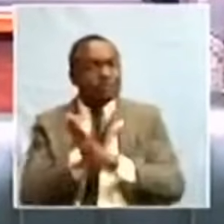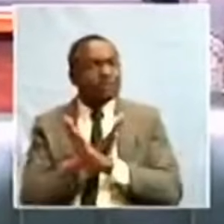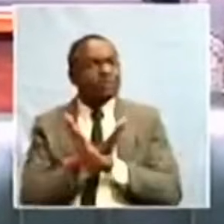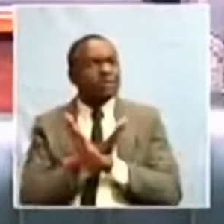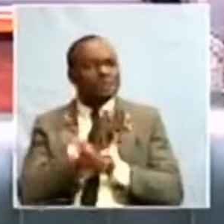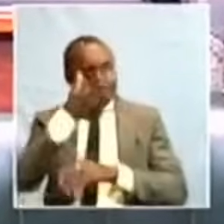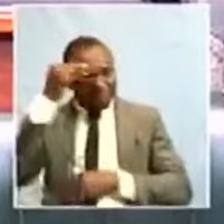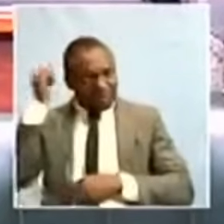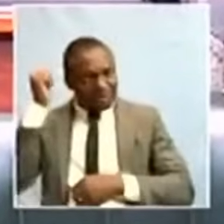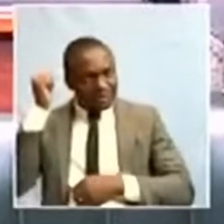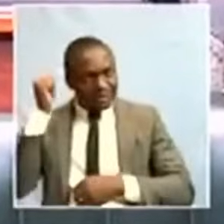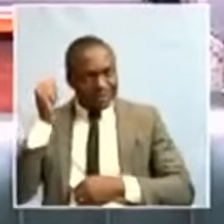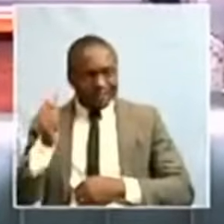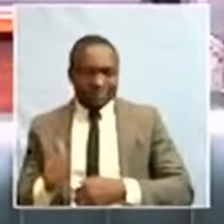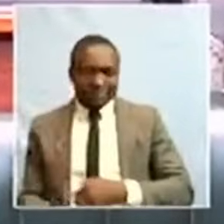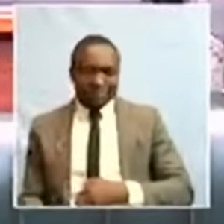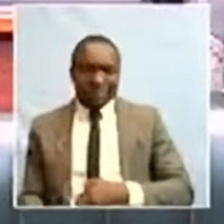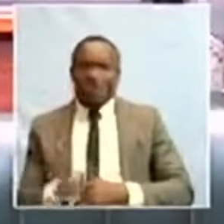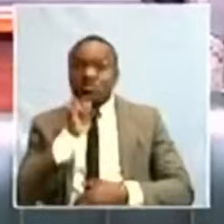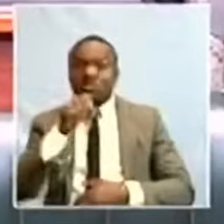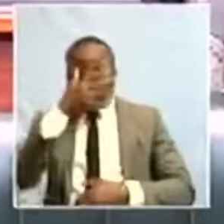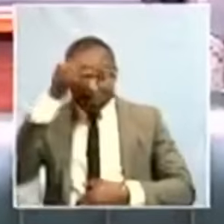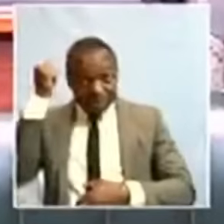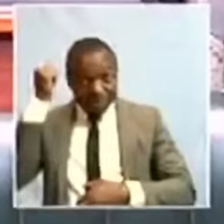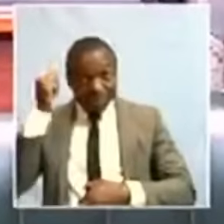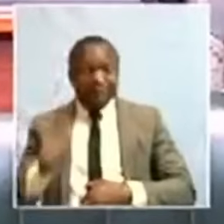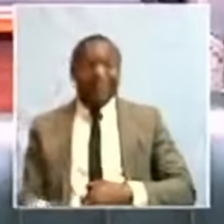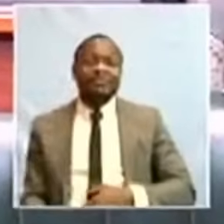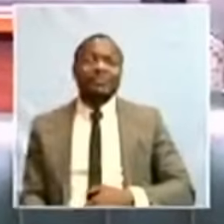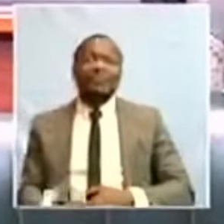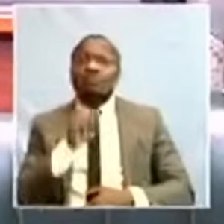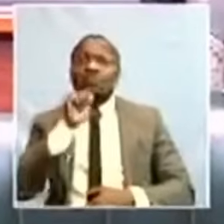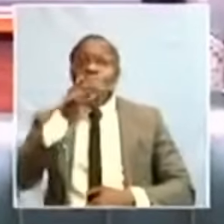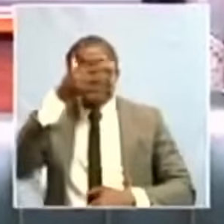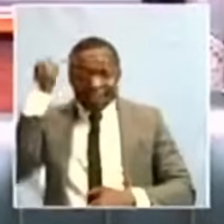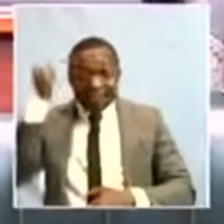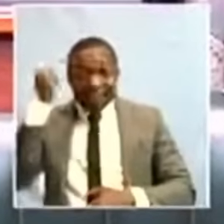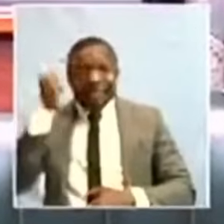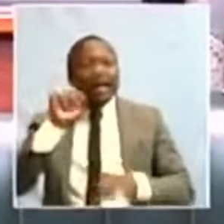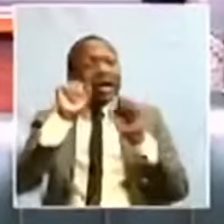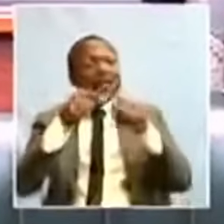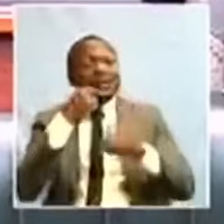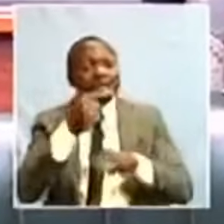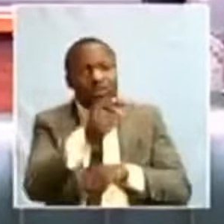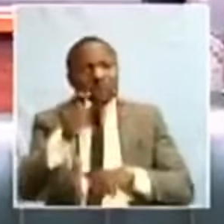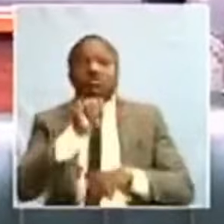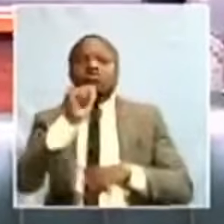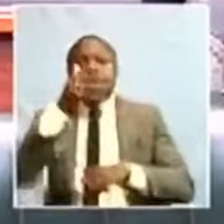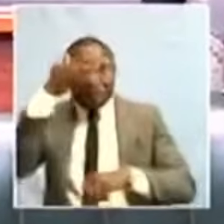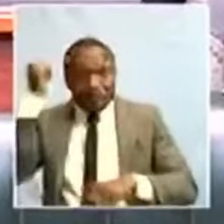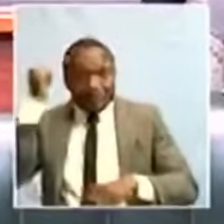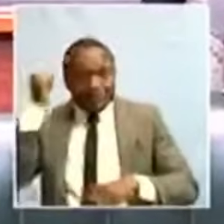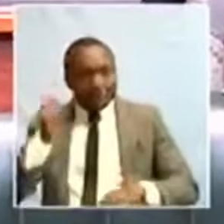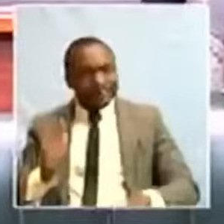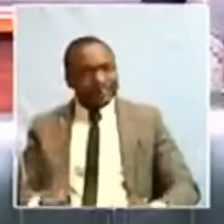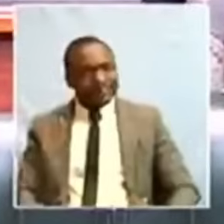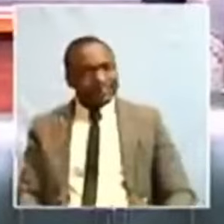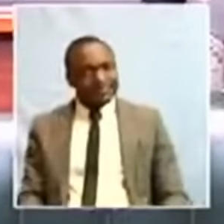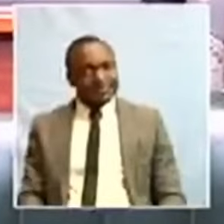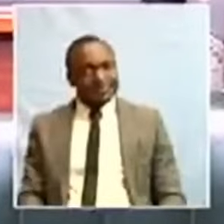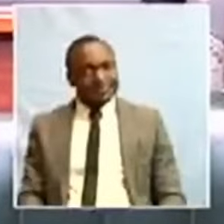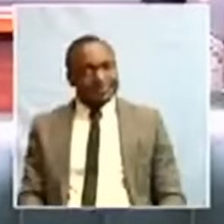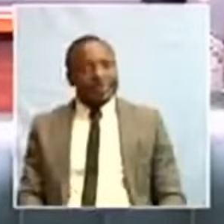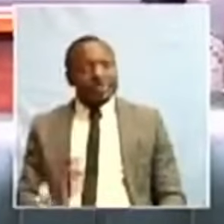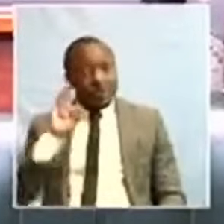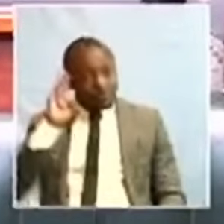also forgotten. They have not forgotten. They have not forgotten. That I can tell you. They have not forgotten.